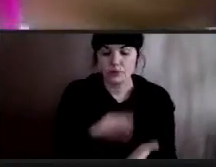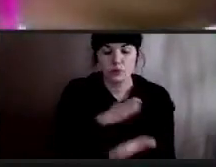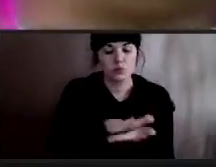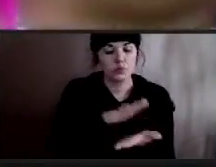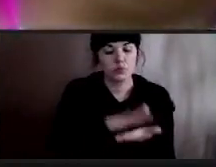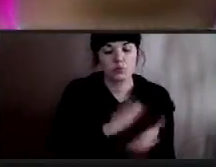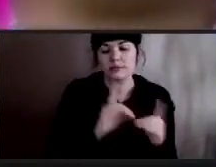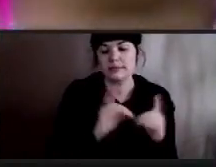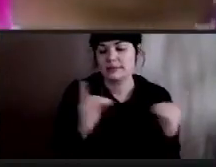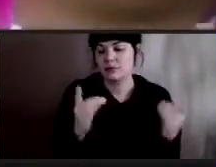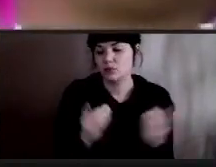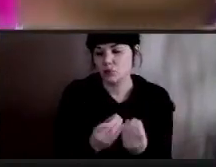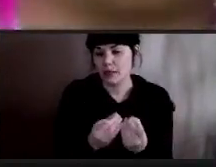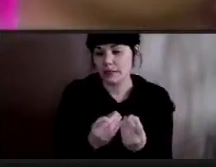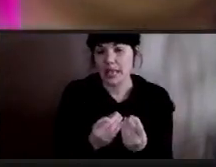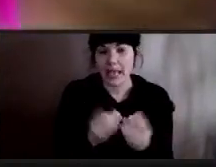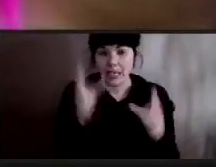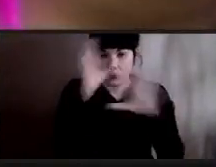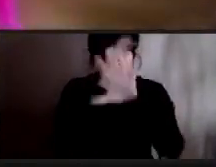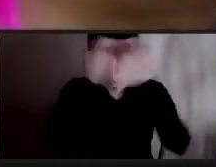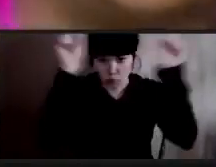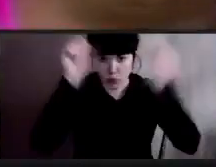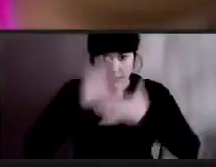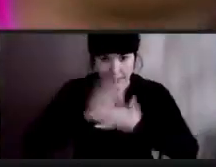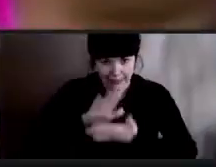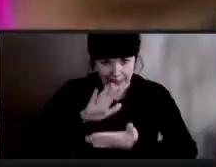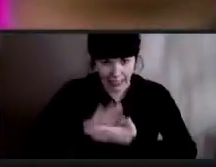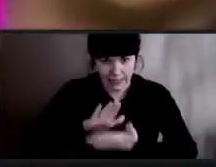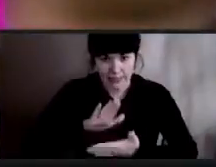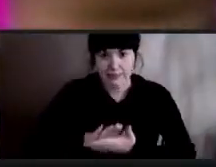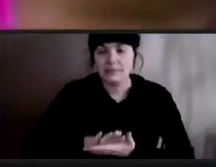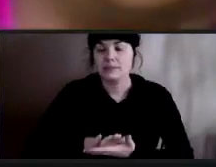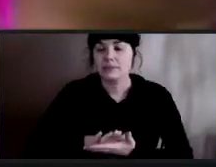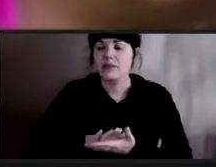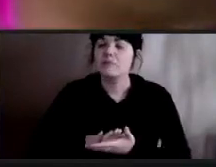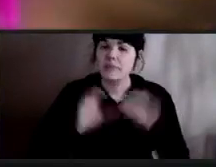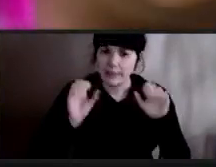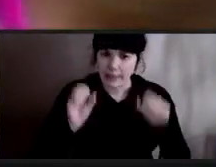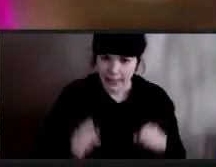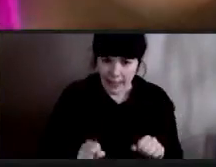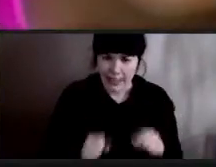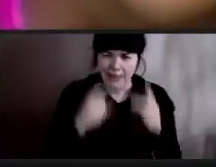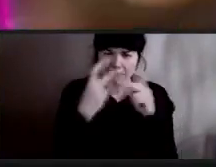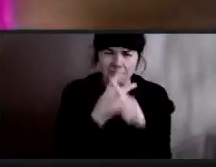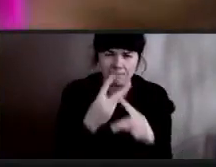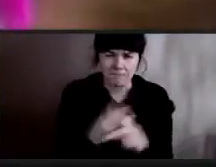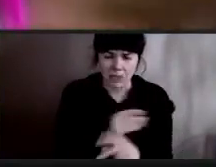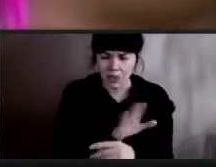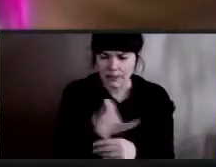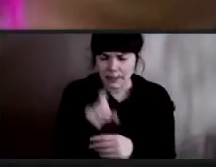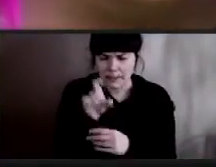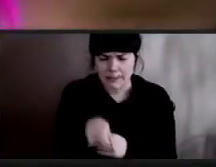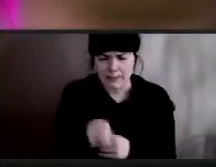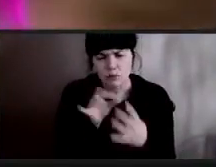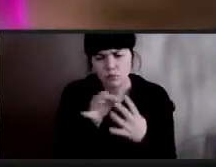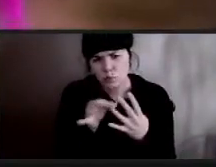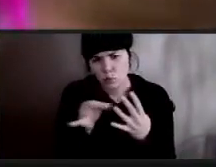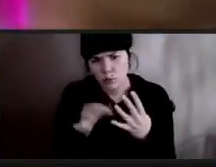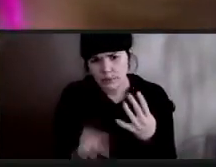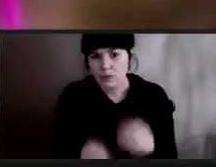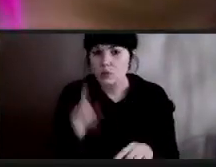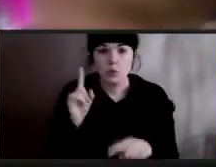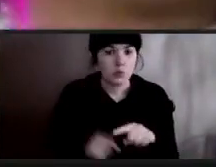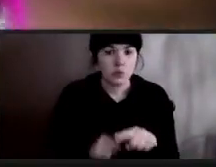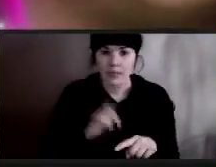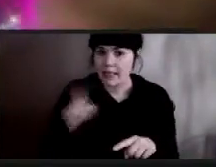things. Where, for instance, you couldn't take federal dollars and just repair your buildings or make some changes to